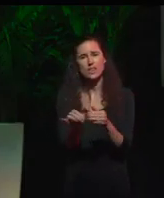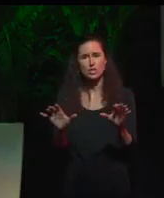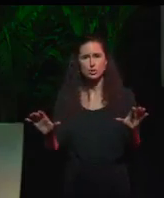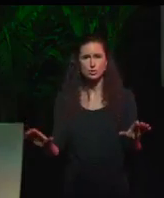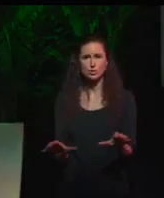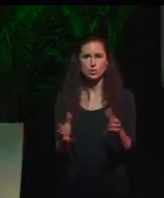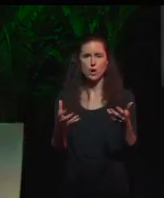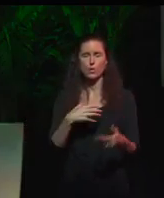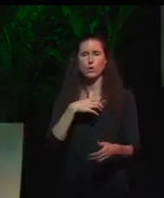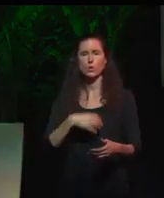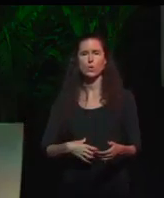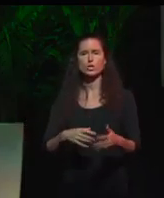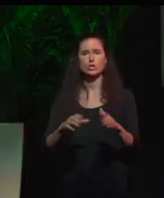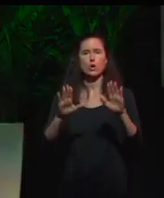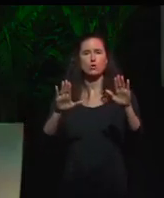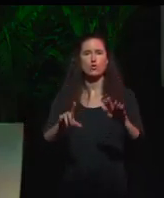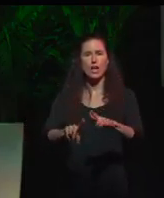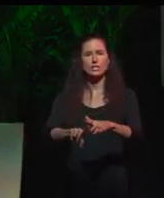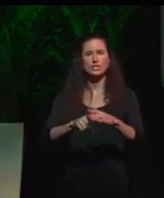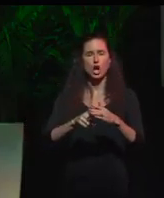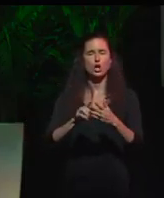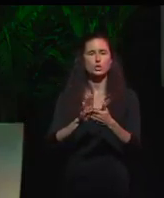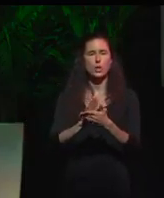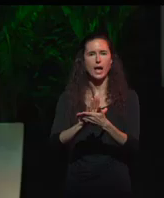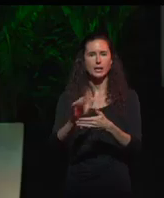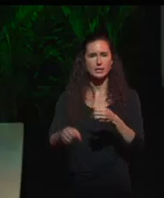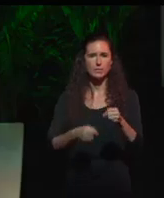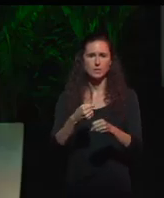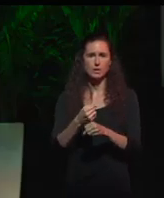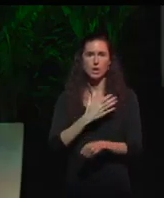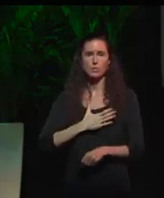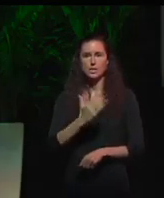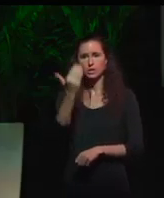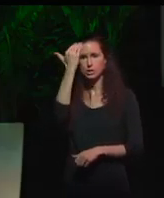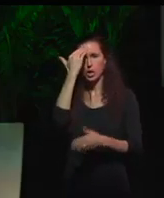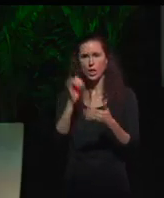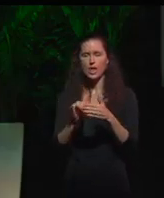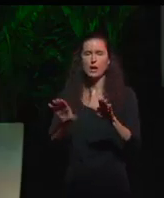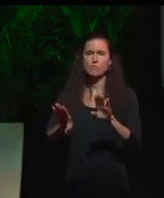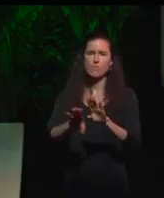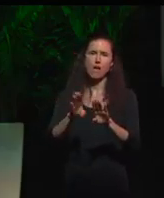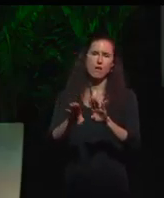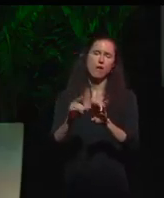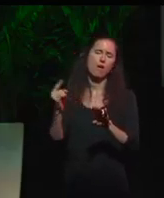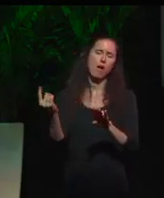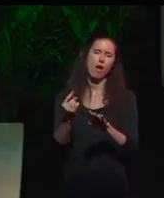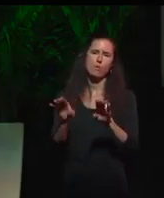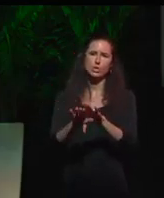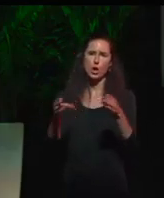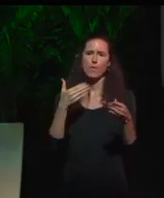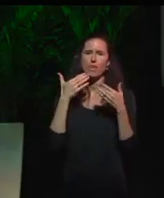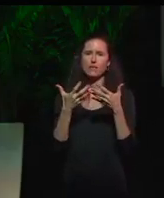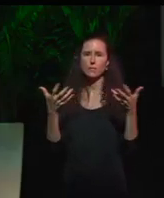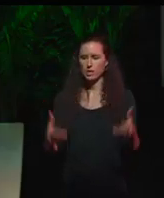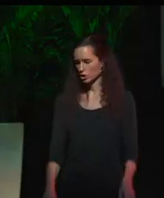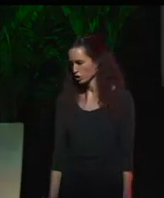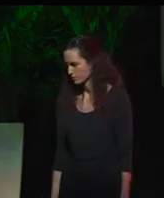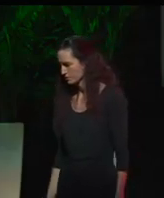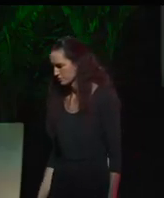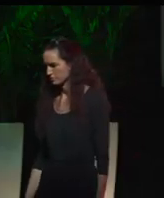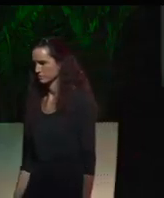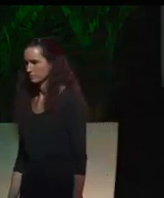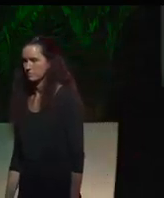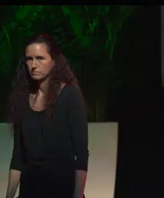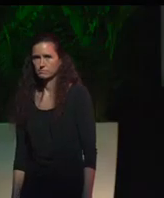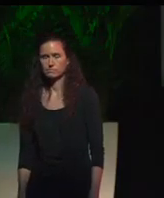want to wish you a great start to the academic year, and please know that my door is always open. Thank you very much. And with